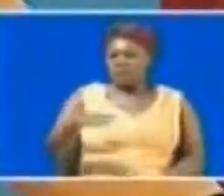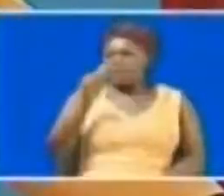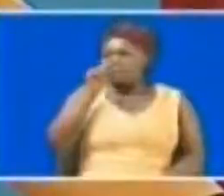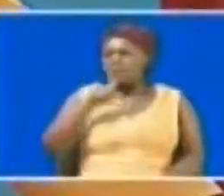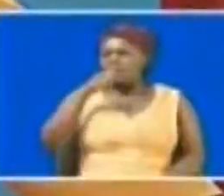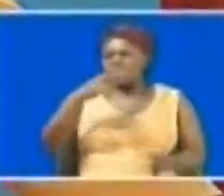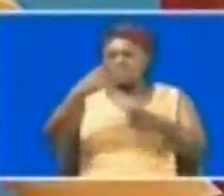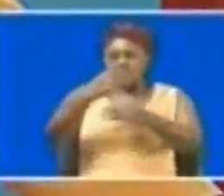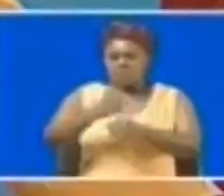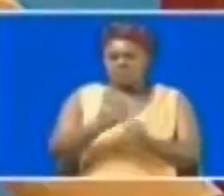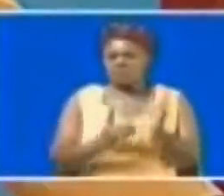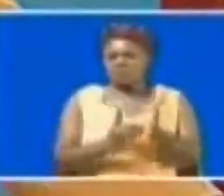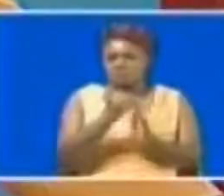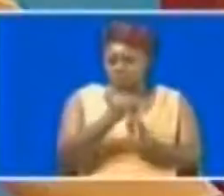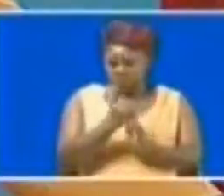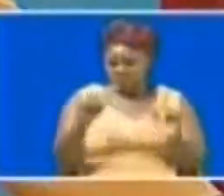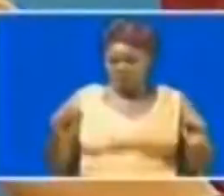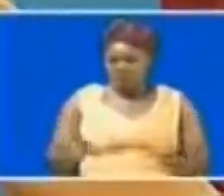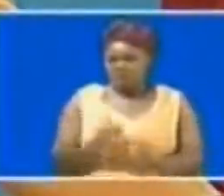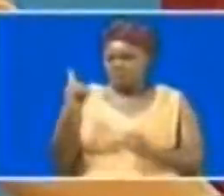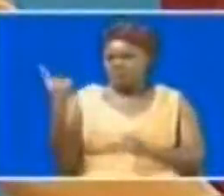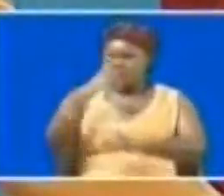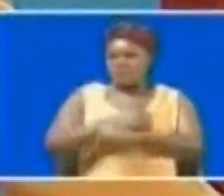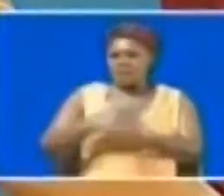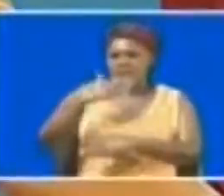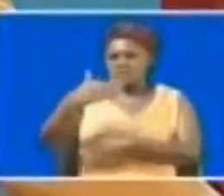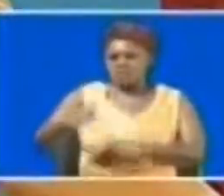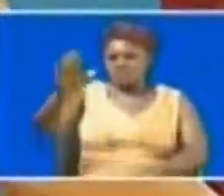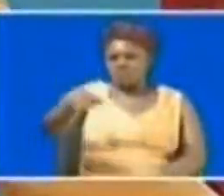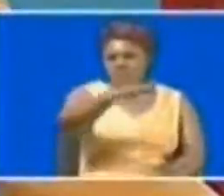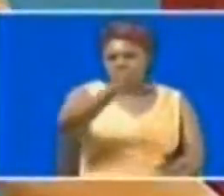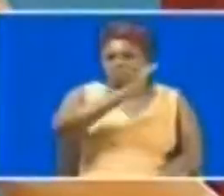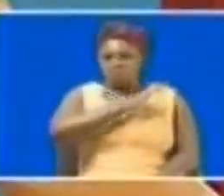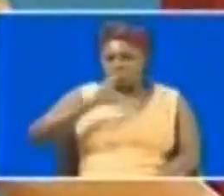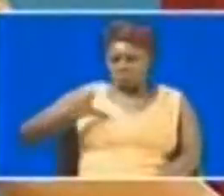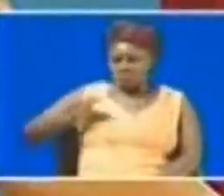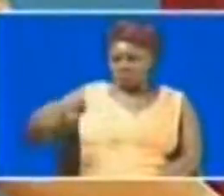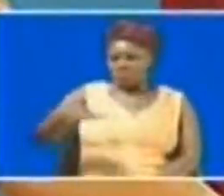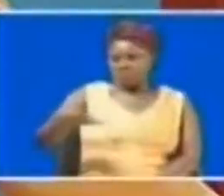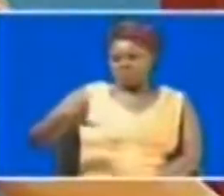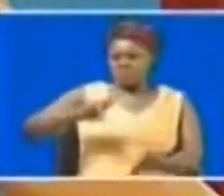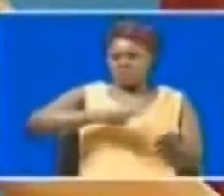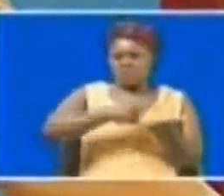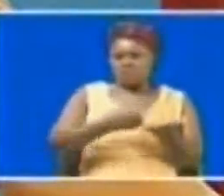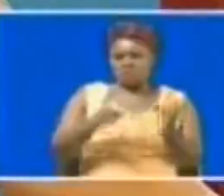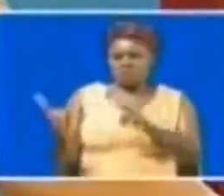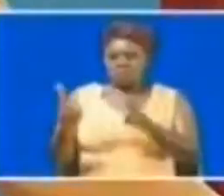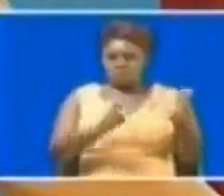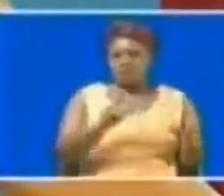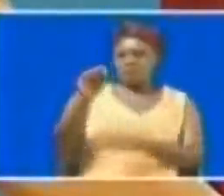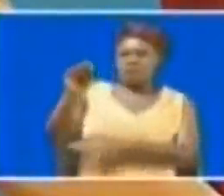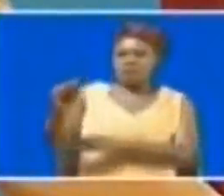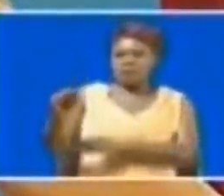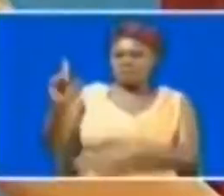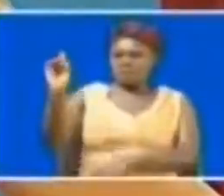a private developer. This coming only a day after the Parliamentary Committee on Environment and Natural Resources requested